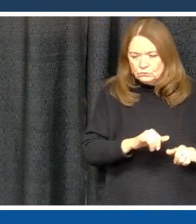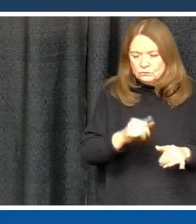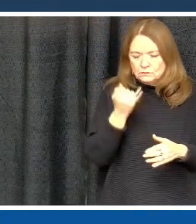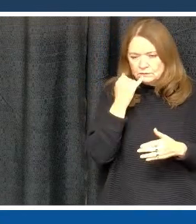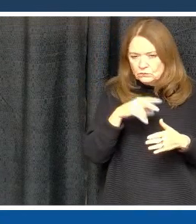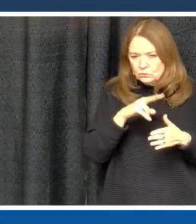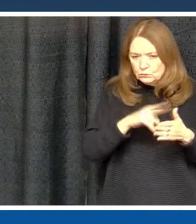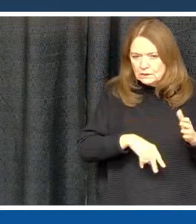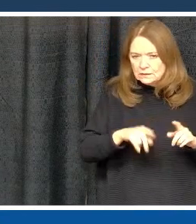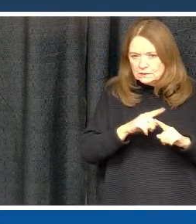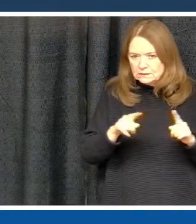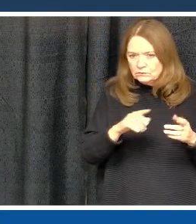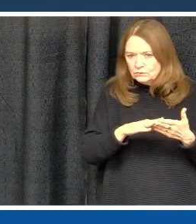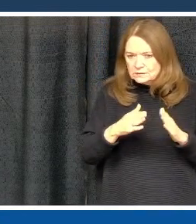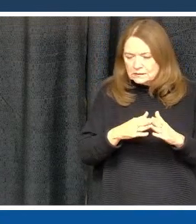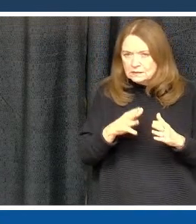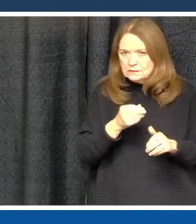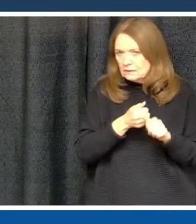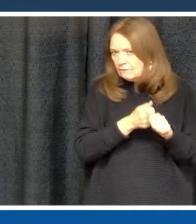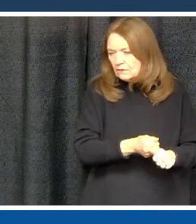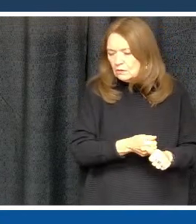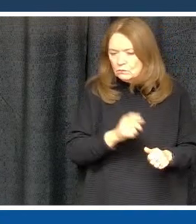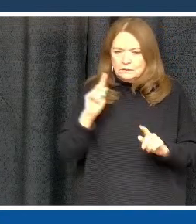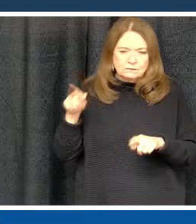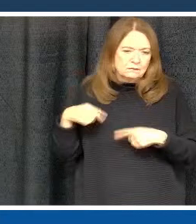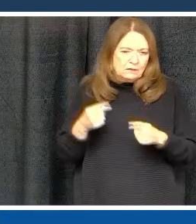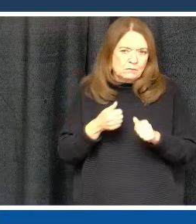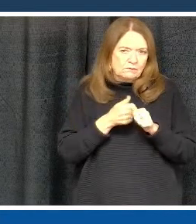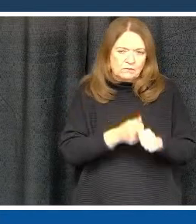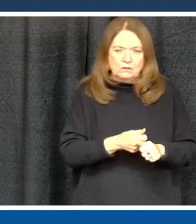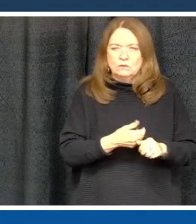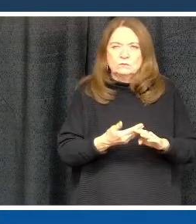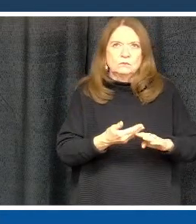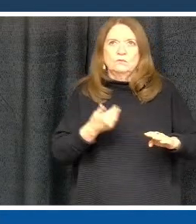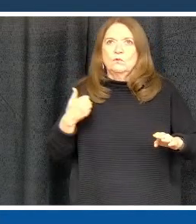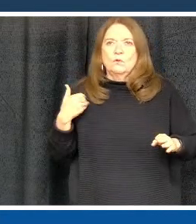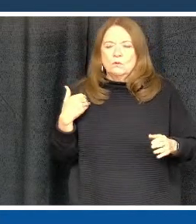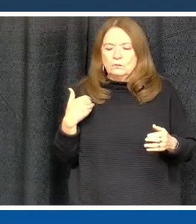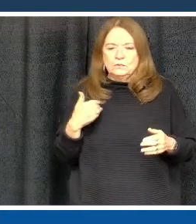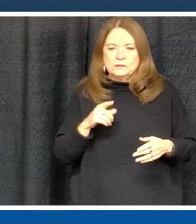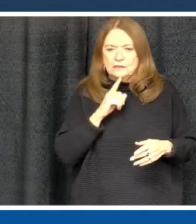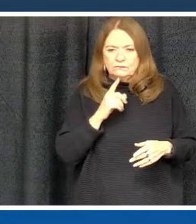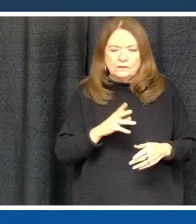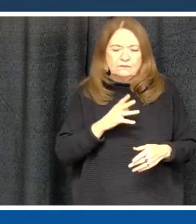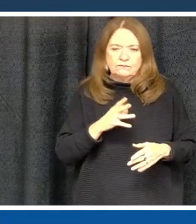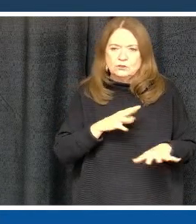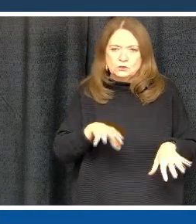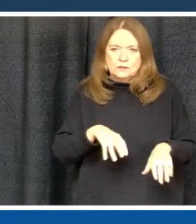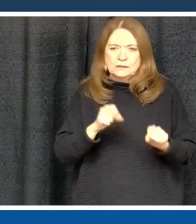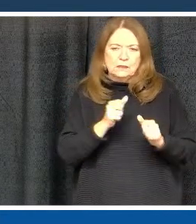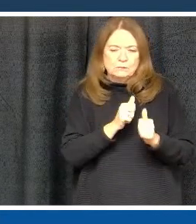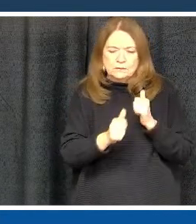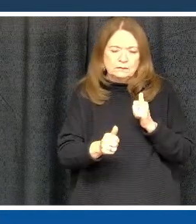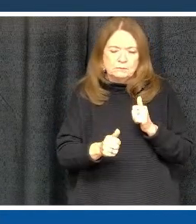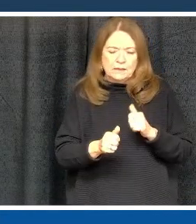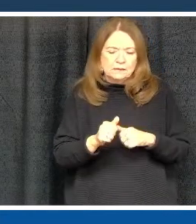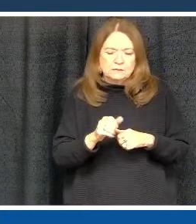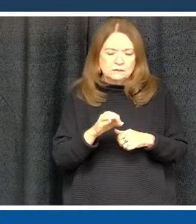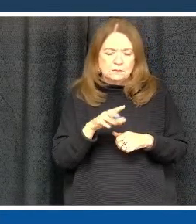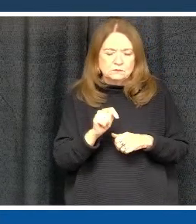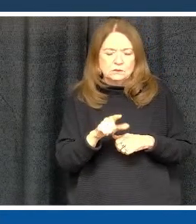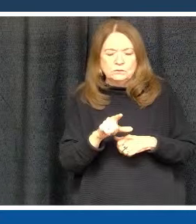read different cities, they follow it. They've been following it well before it was even officially adopted in October of